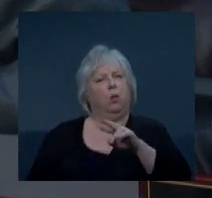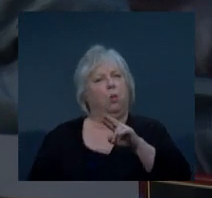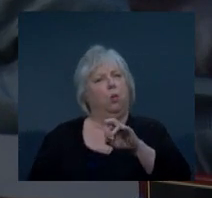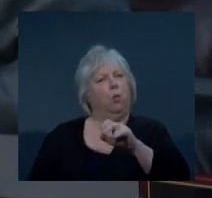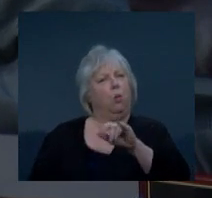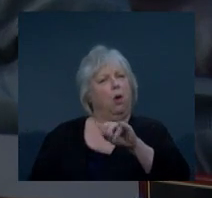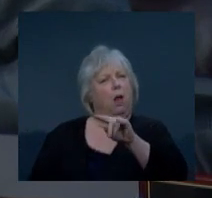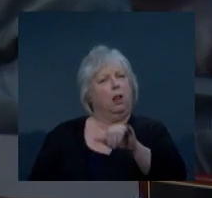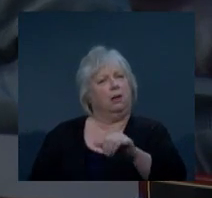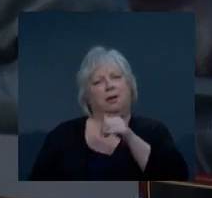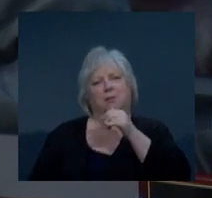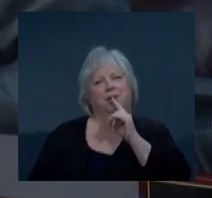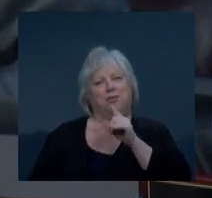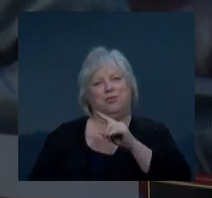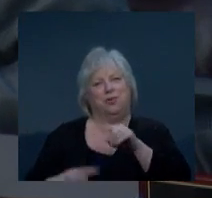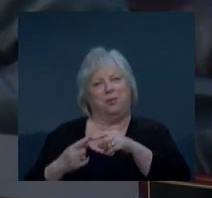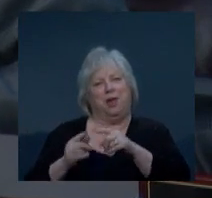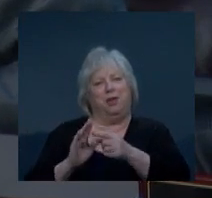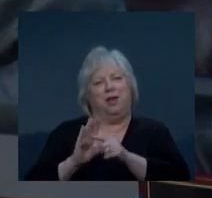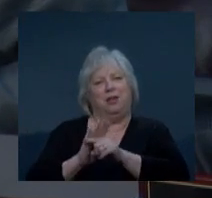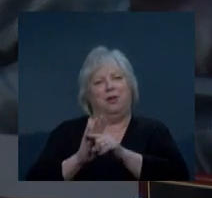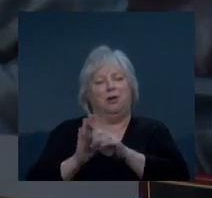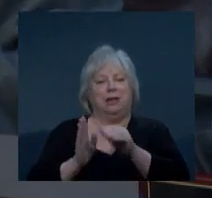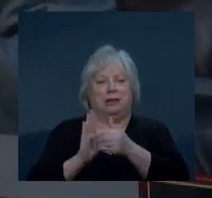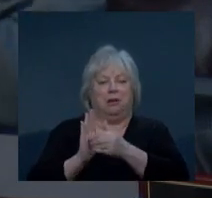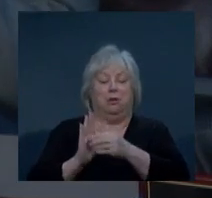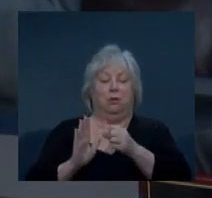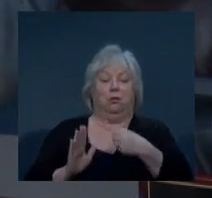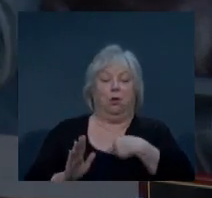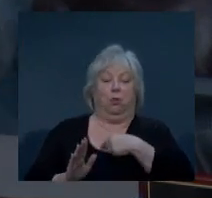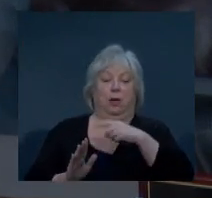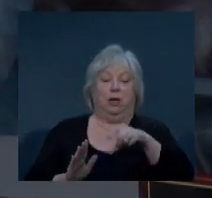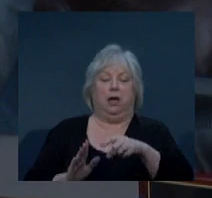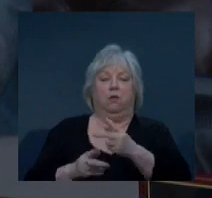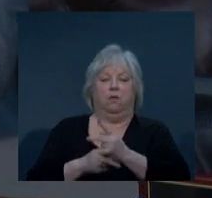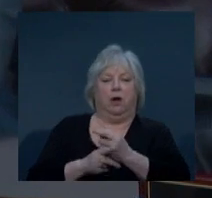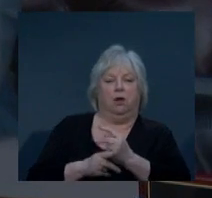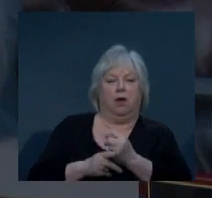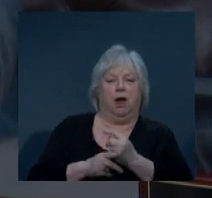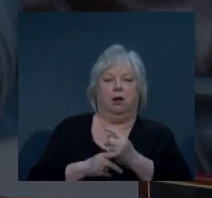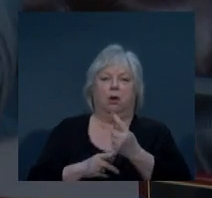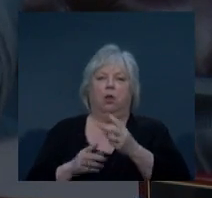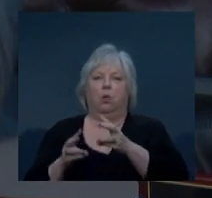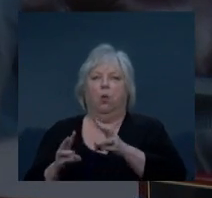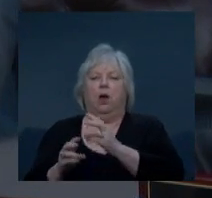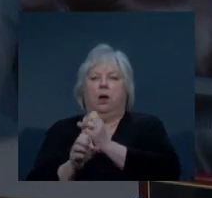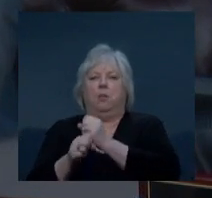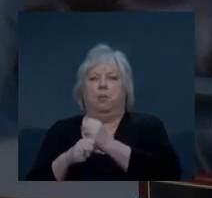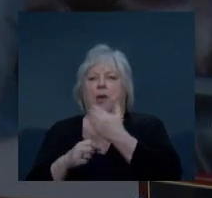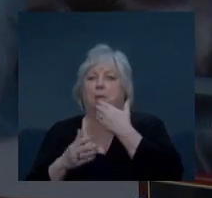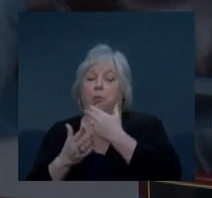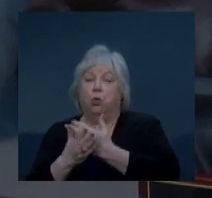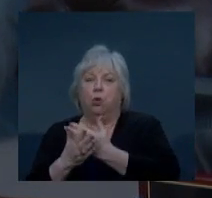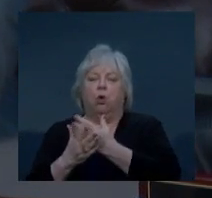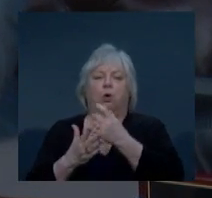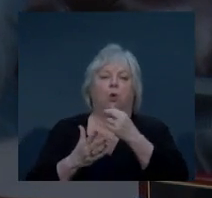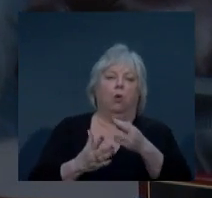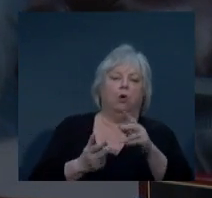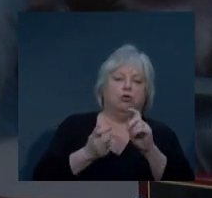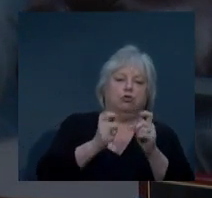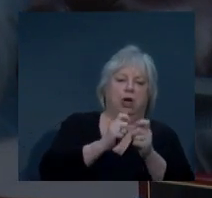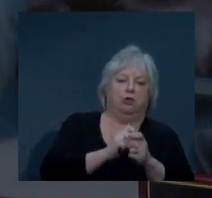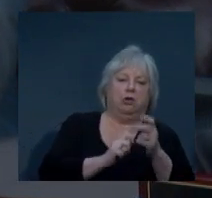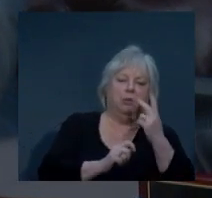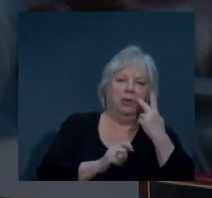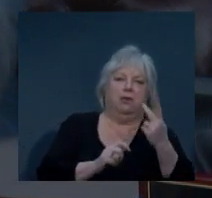the alert centers. So we either need to figure out how we're going to make them good, or we need to start reprogramming them and seeing